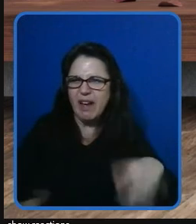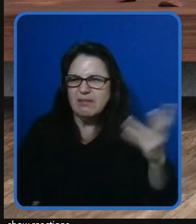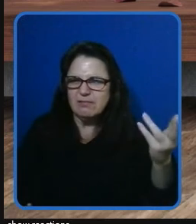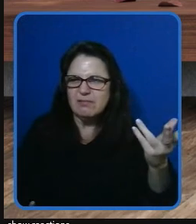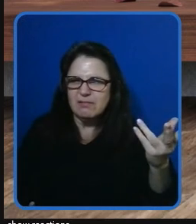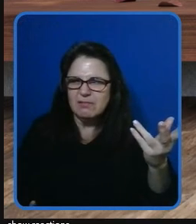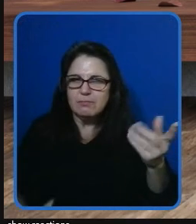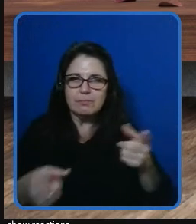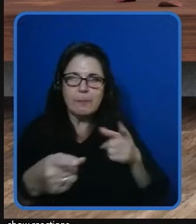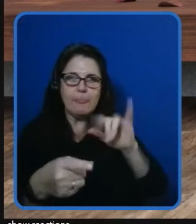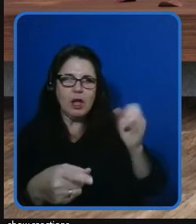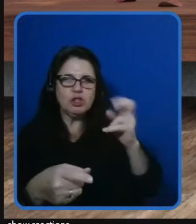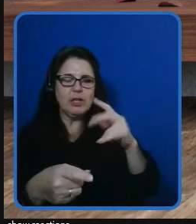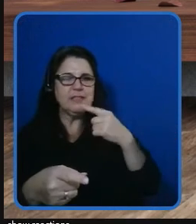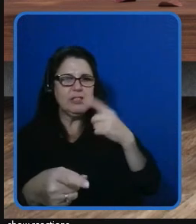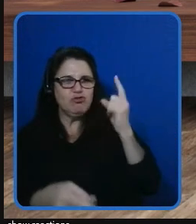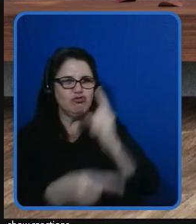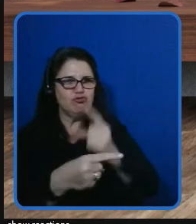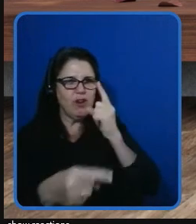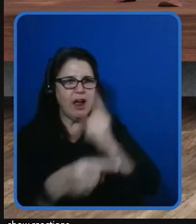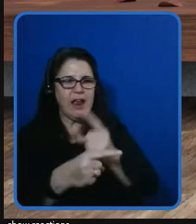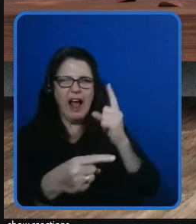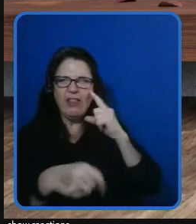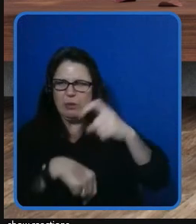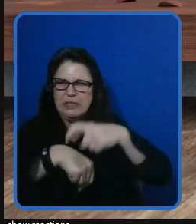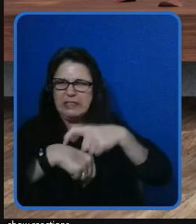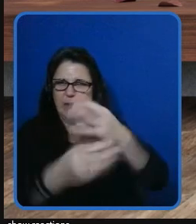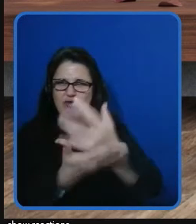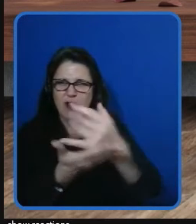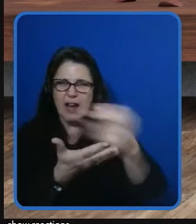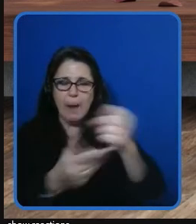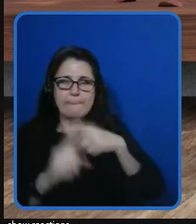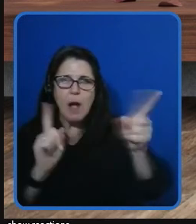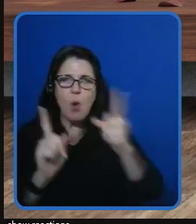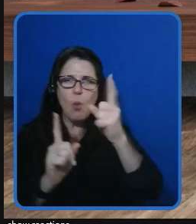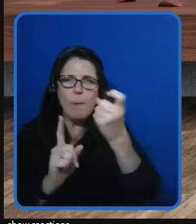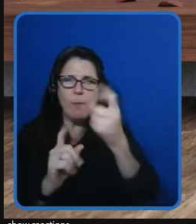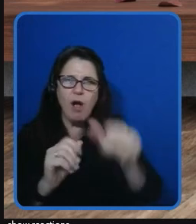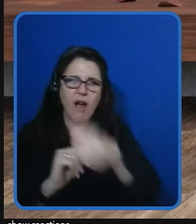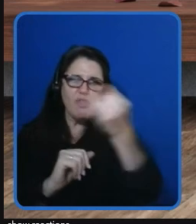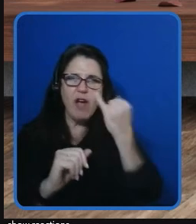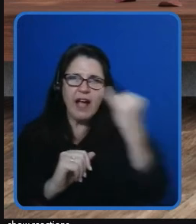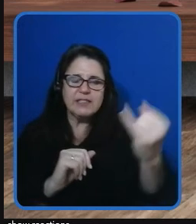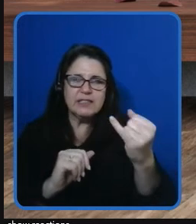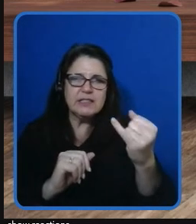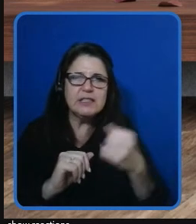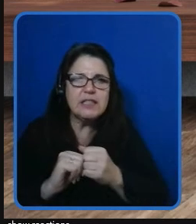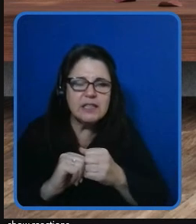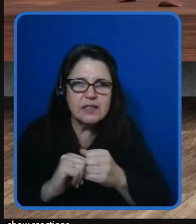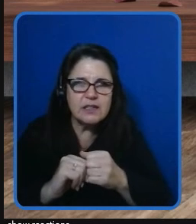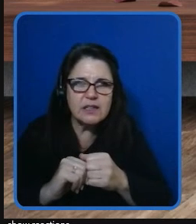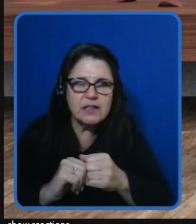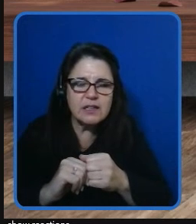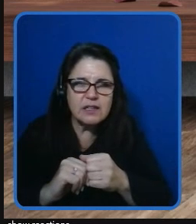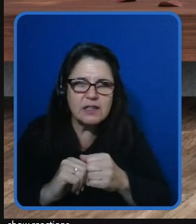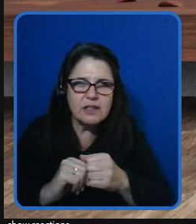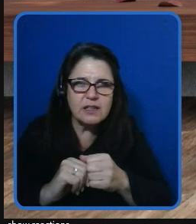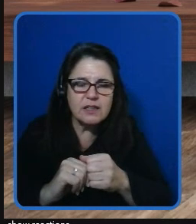I think that's exactly right. I know we're maybe running out of time. I just want to push one other idea. I mean, I read the report, beautiful report.